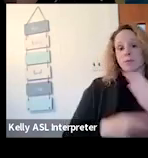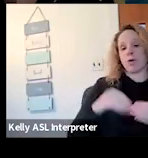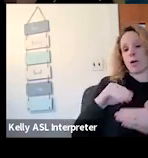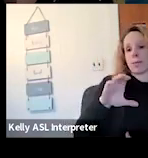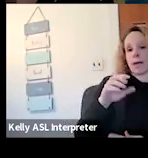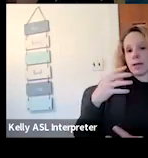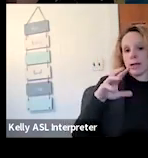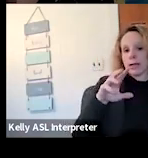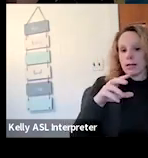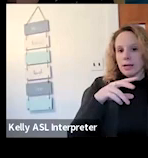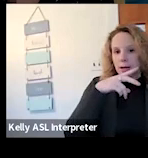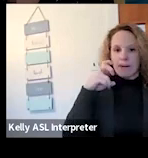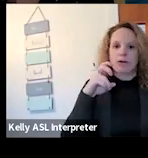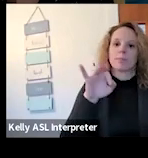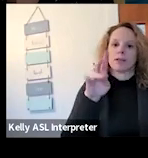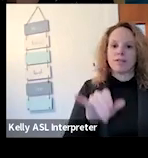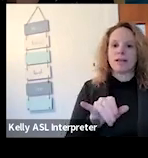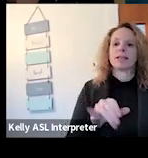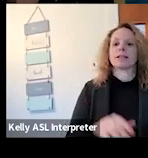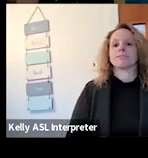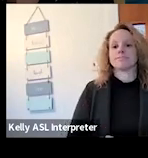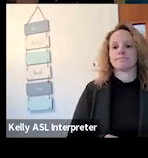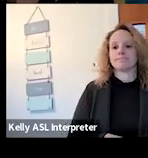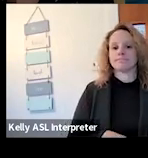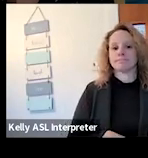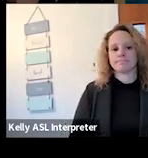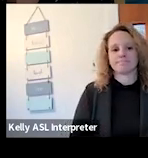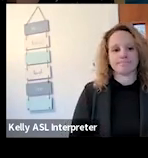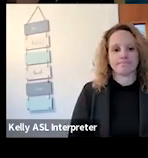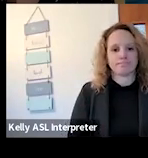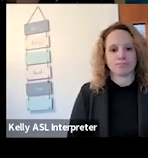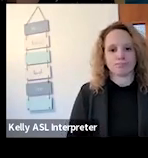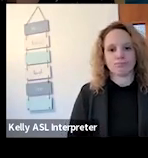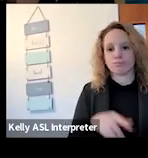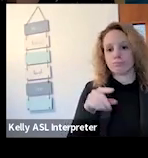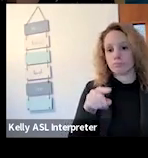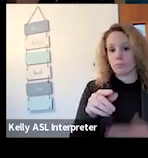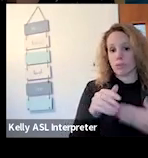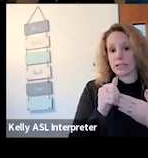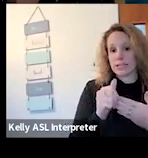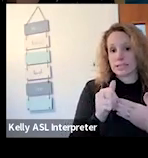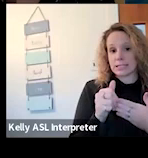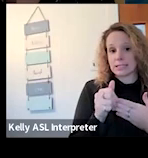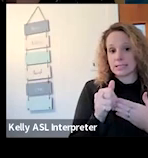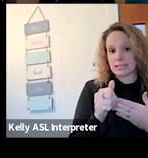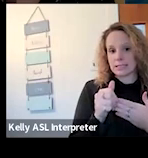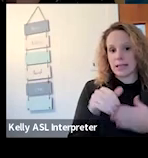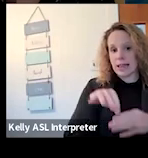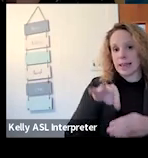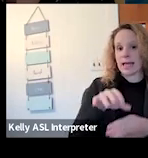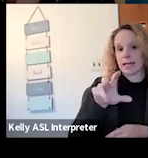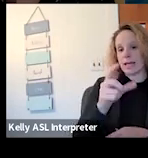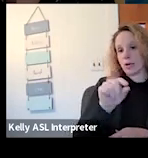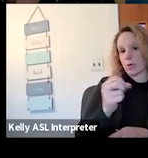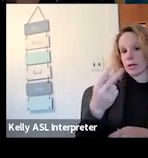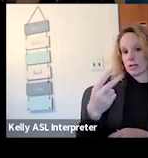Felony Division and is backup judge for the Veterans Treatment Court. She was elected to the circuit bench in 2012 and was